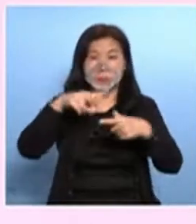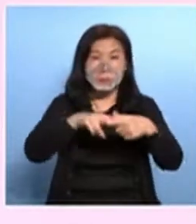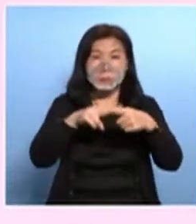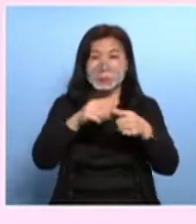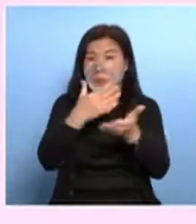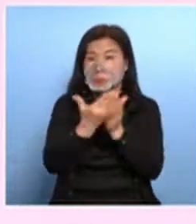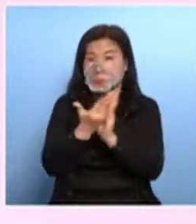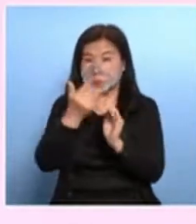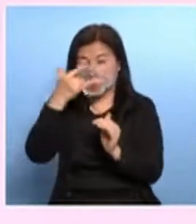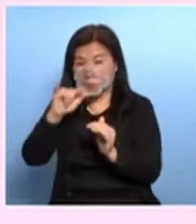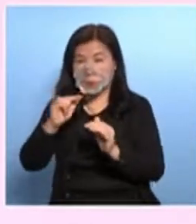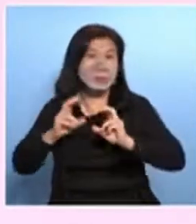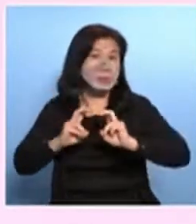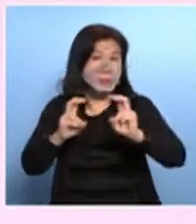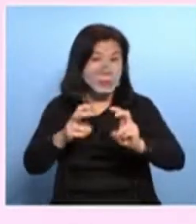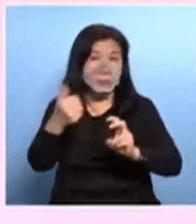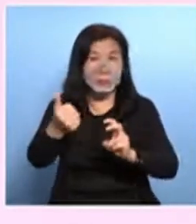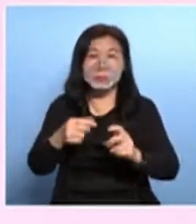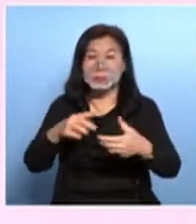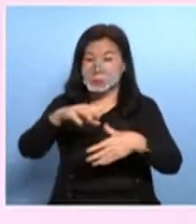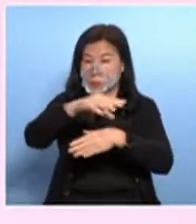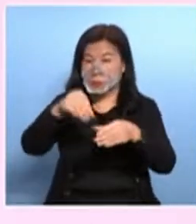and facilitate revitalization,